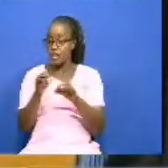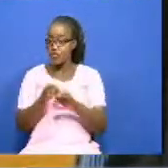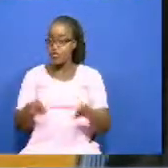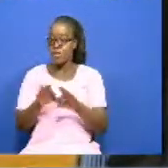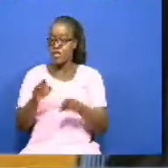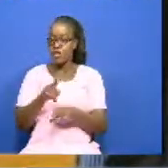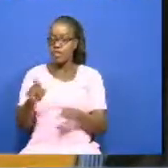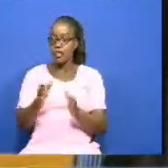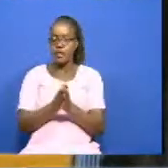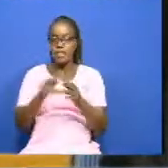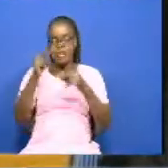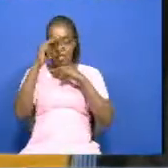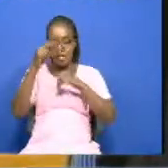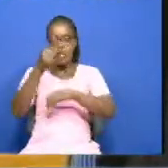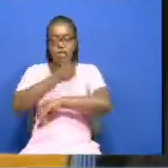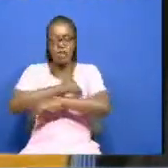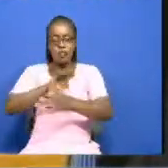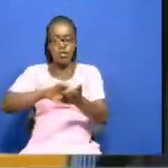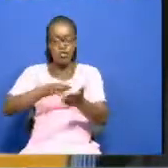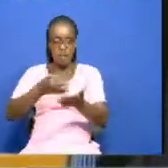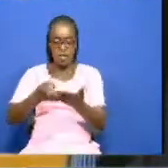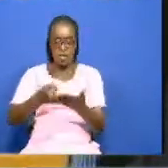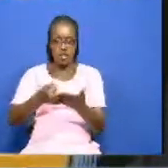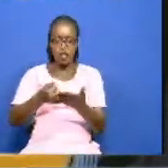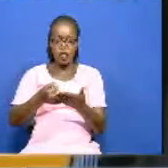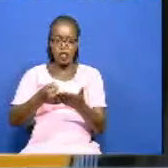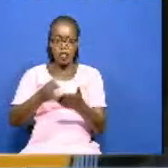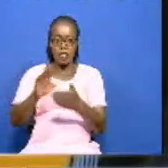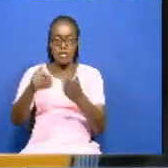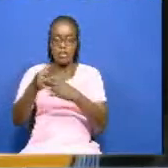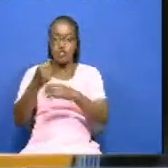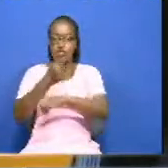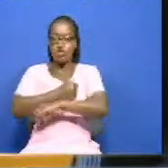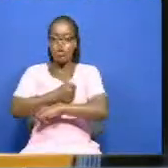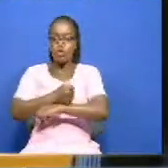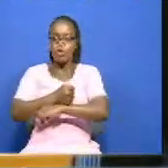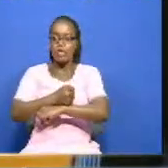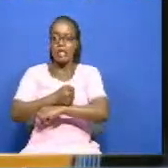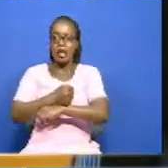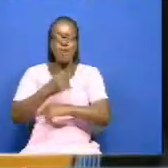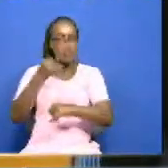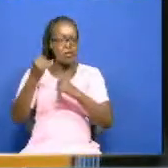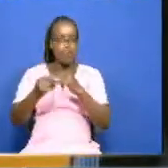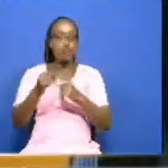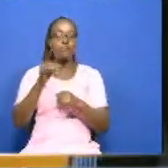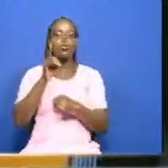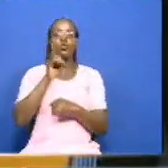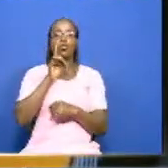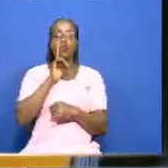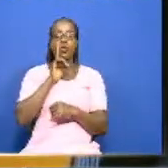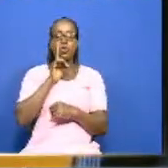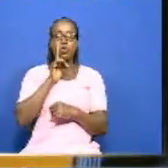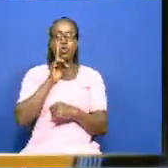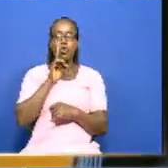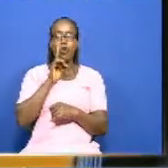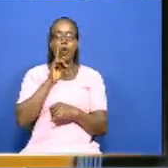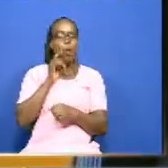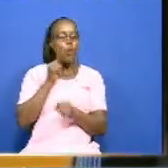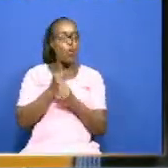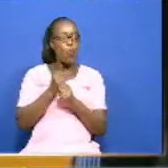The secondary school funds will reach schools by tomorrow. Our foot is on the pedal.